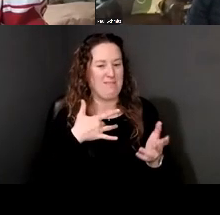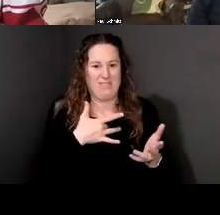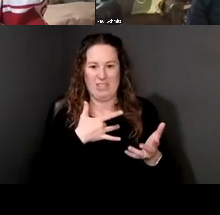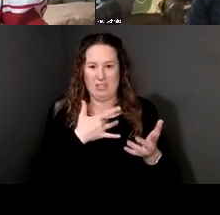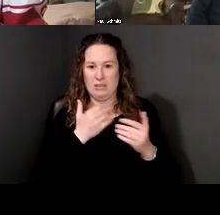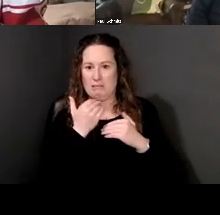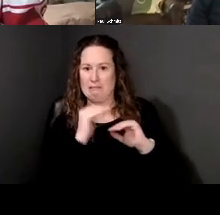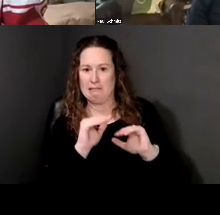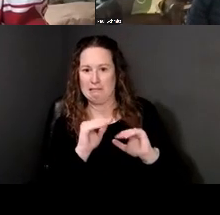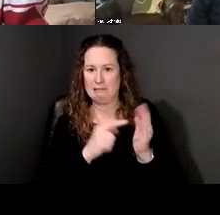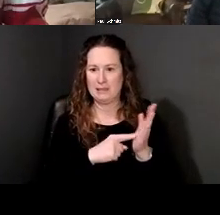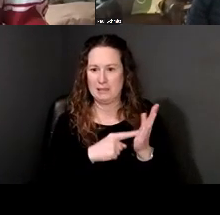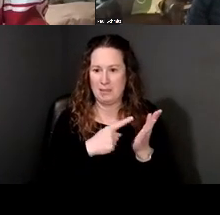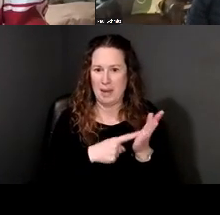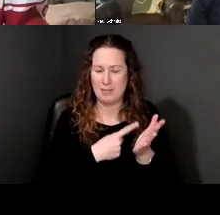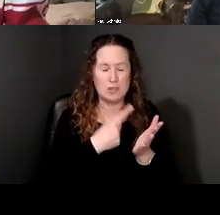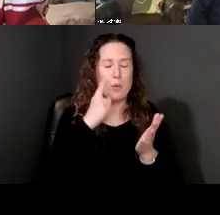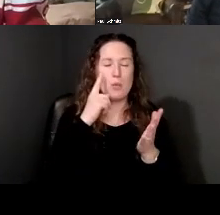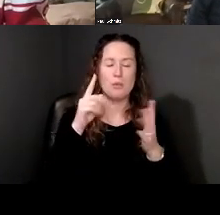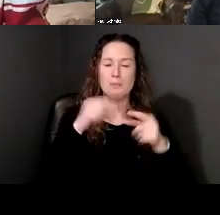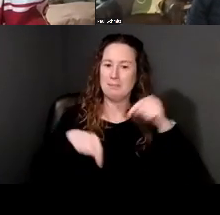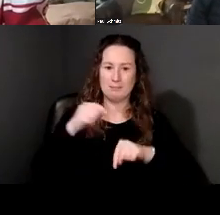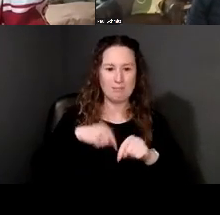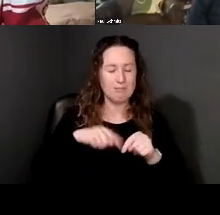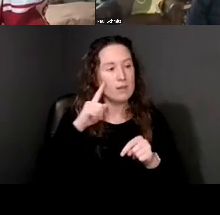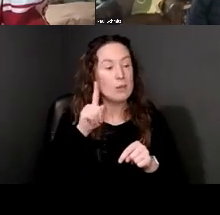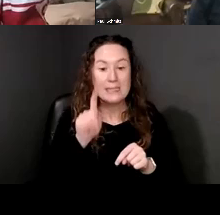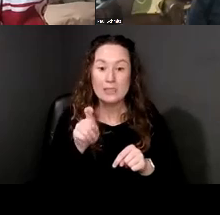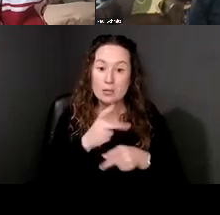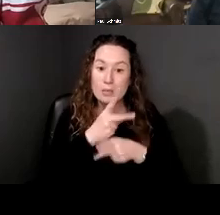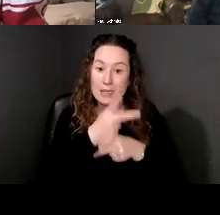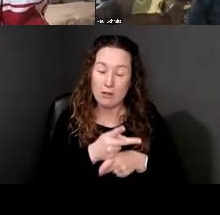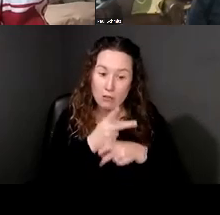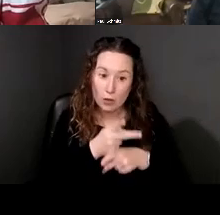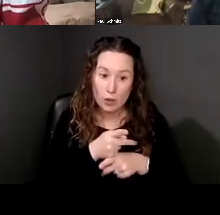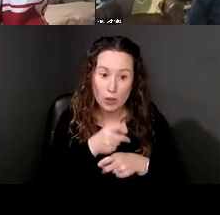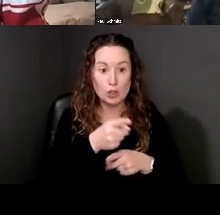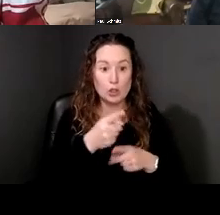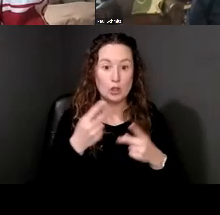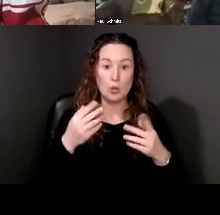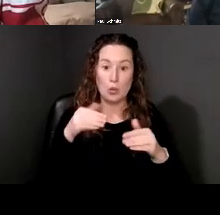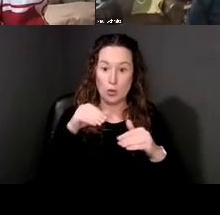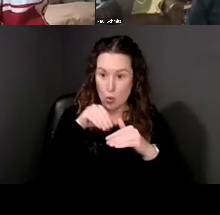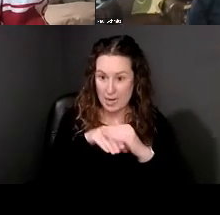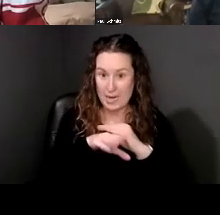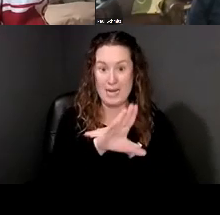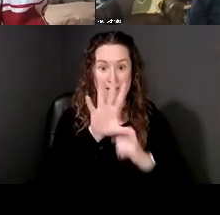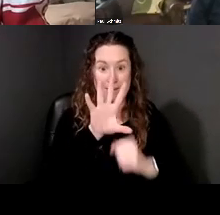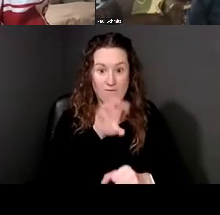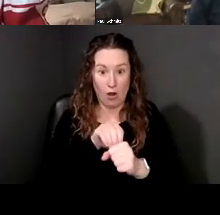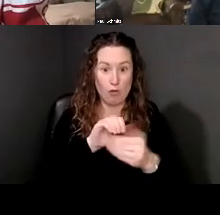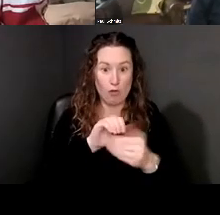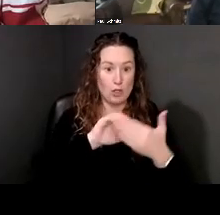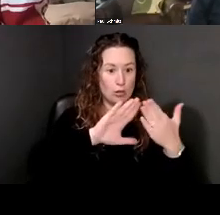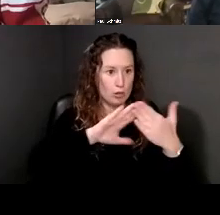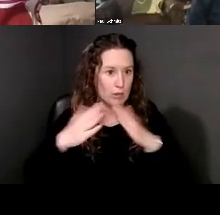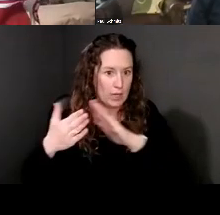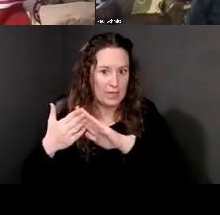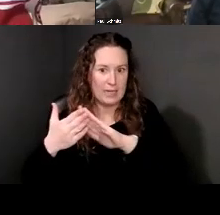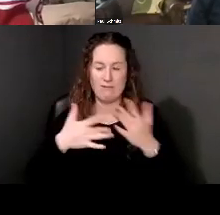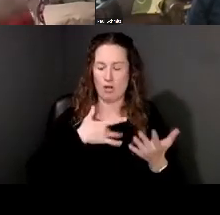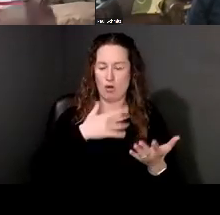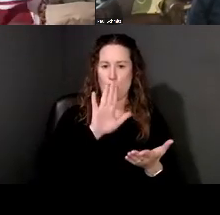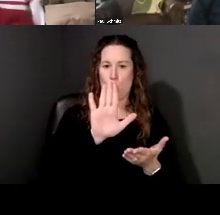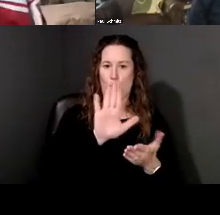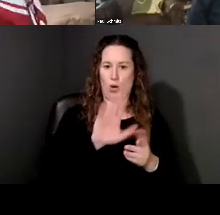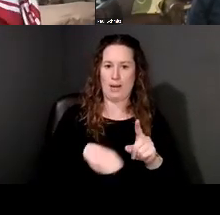with the point that you need to be really careful as you wade into the broader community around what impact where you